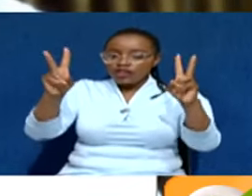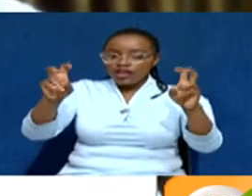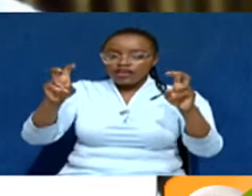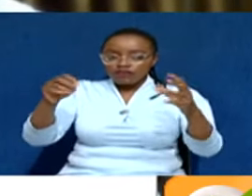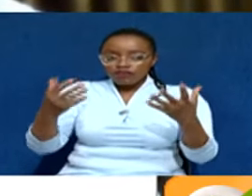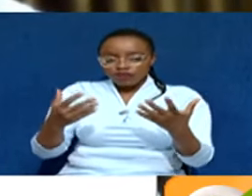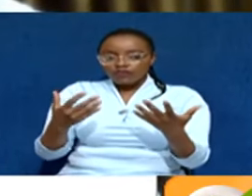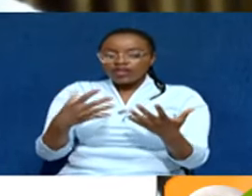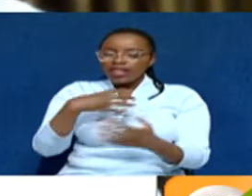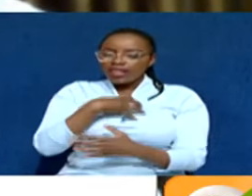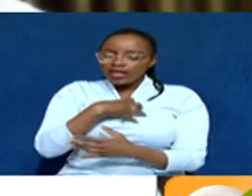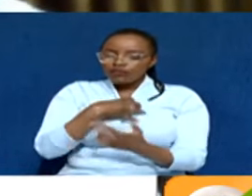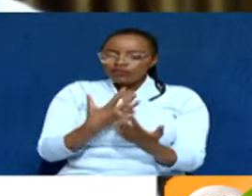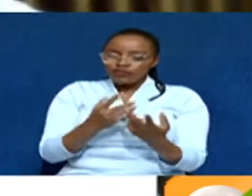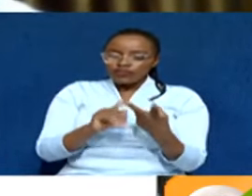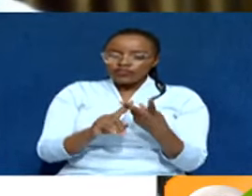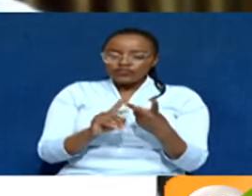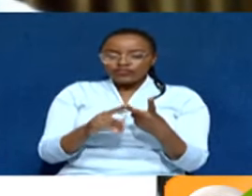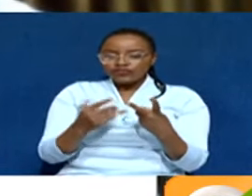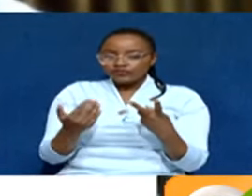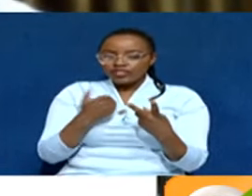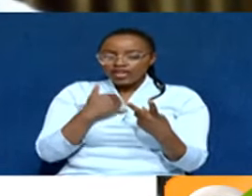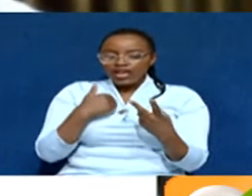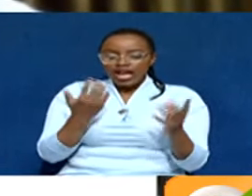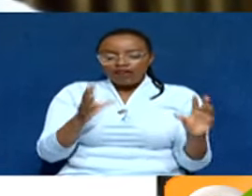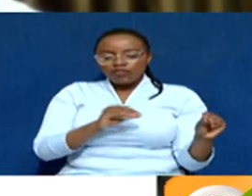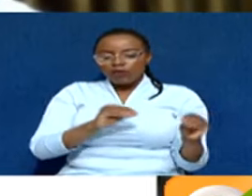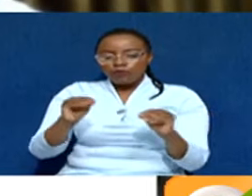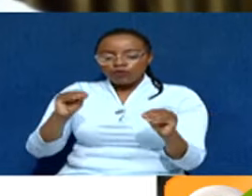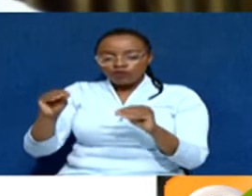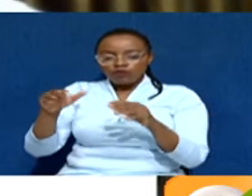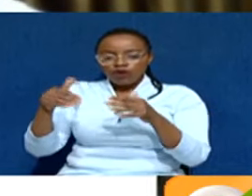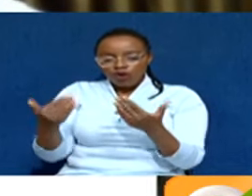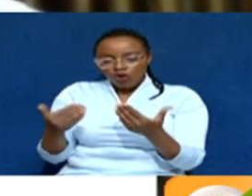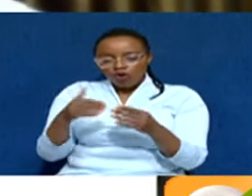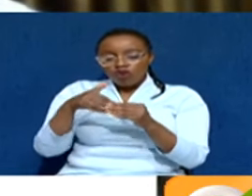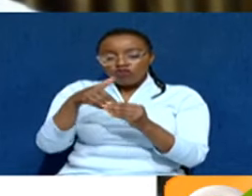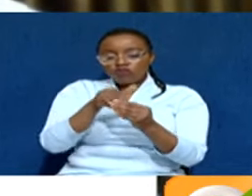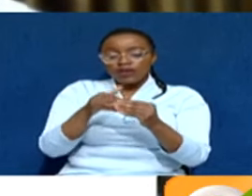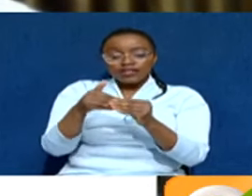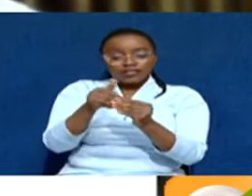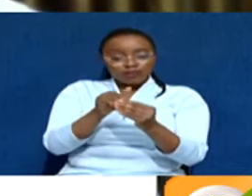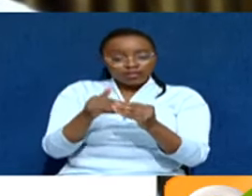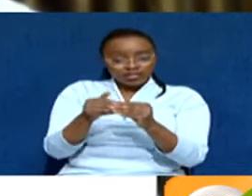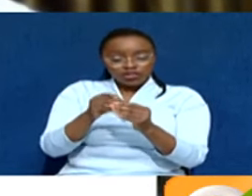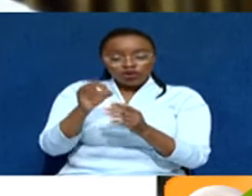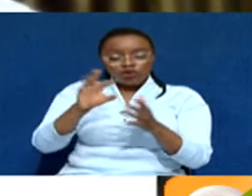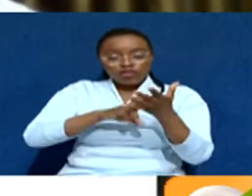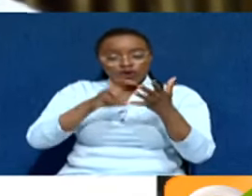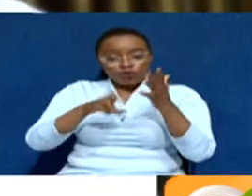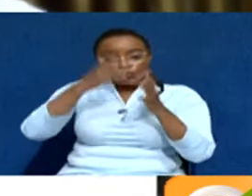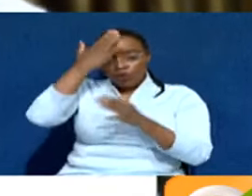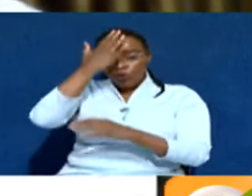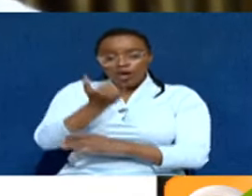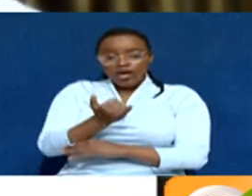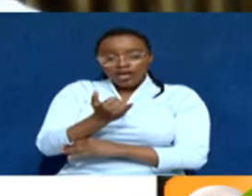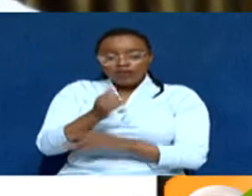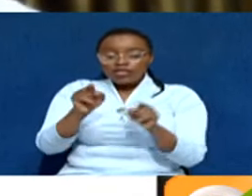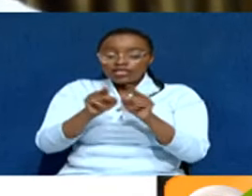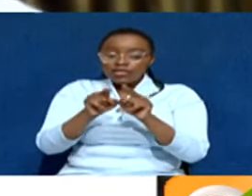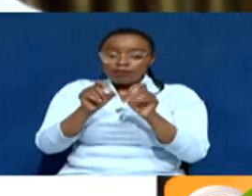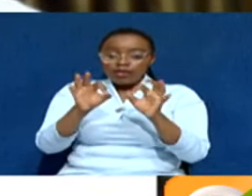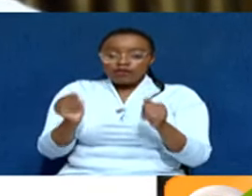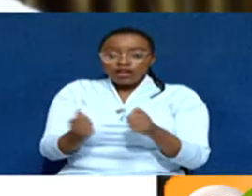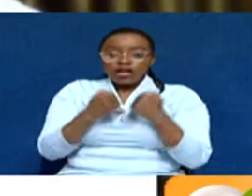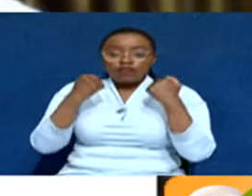like leave, and also mobility or flexibility of the contract, so that in the